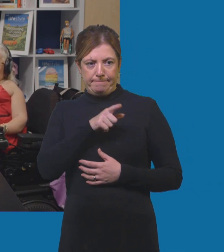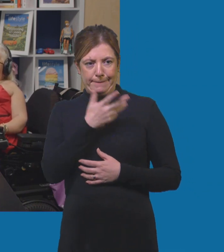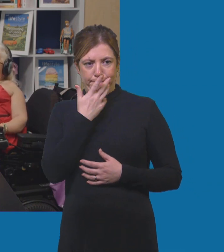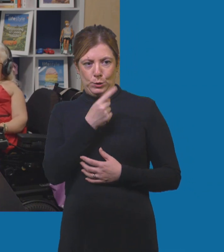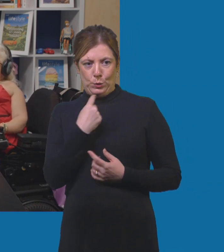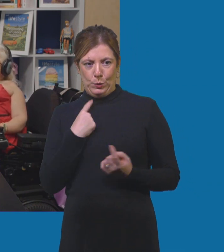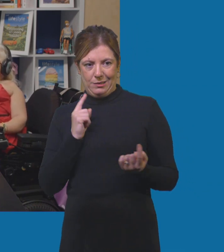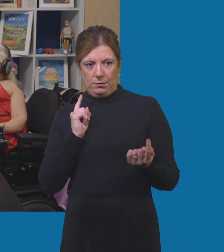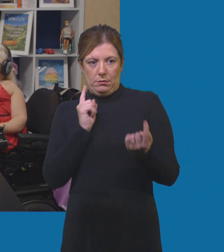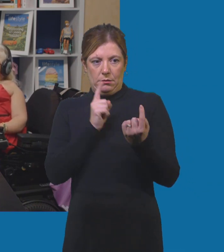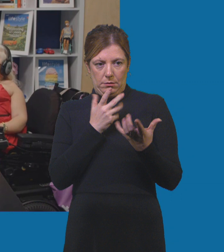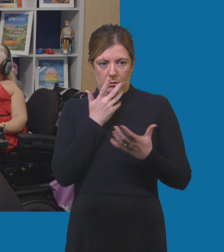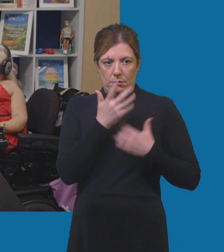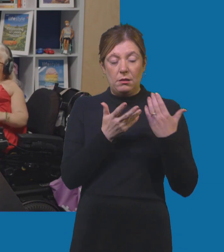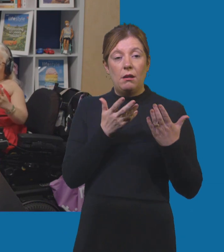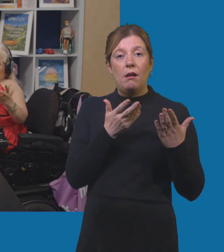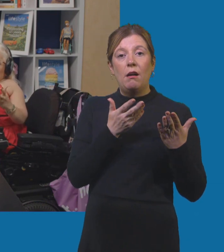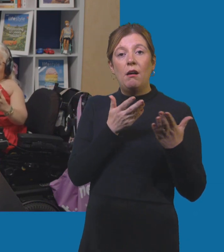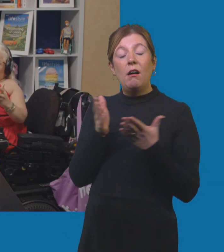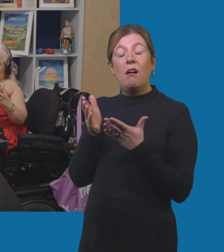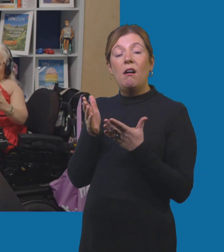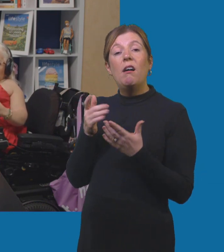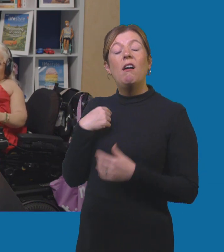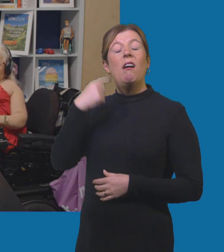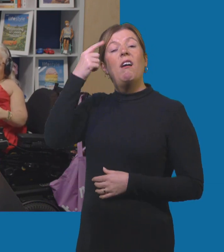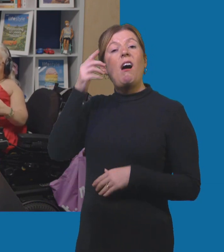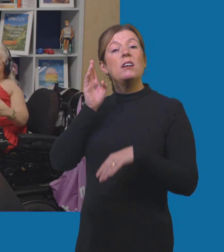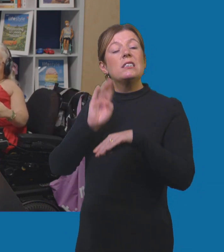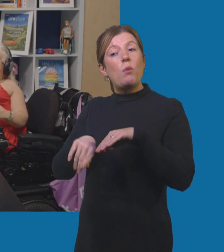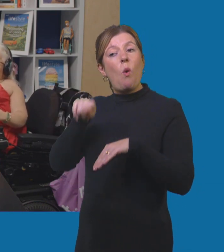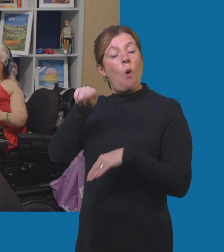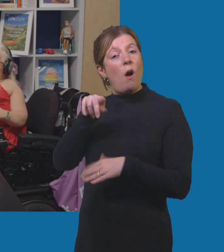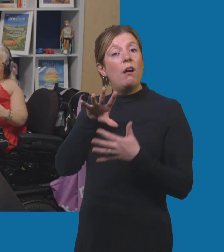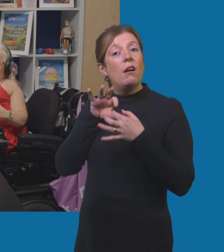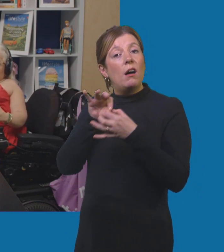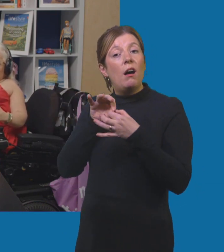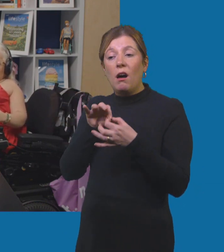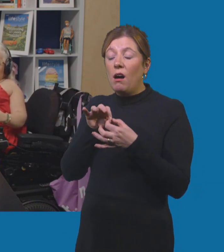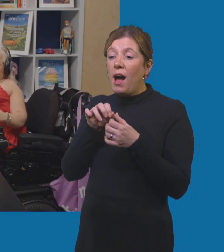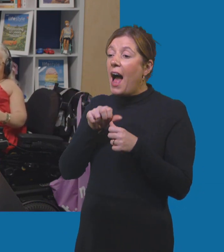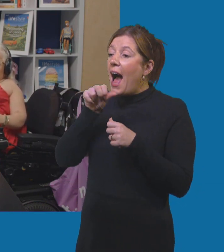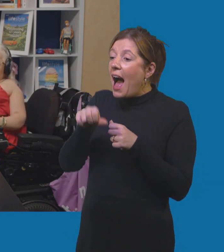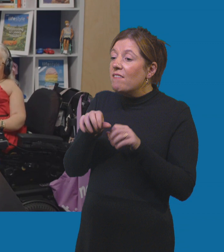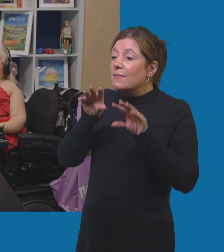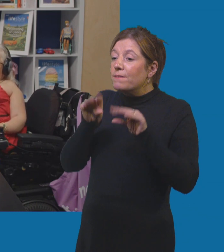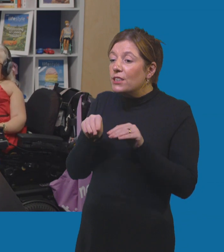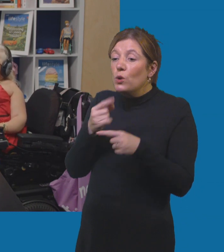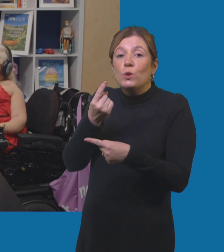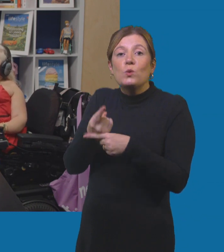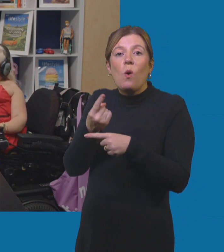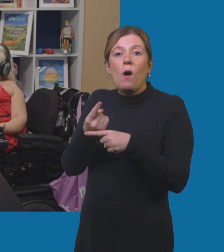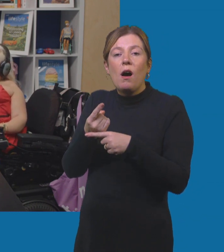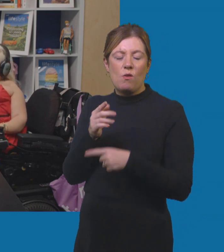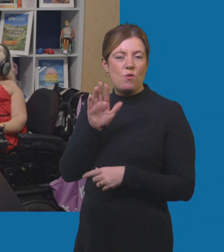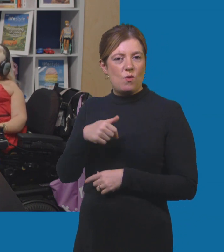so openly. So I think that's that. I've never thought of sport like that you have that chit chat afterwards. Yep. And I